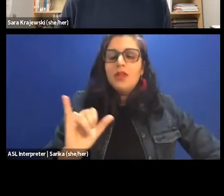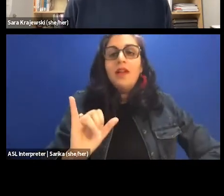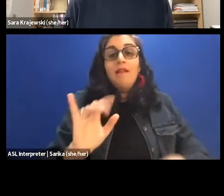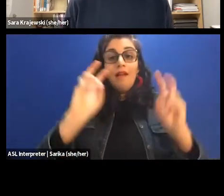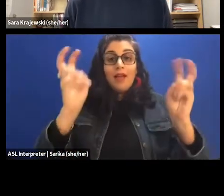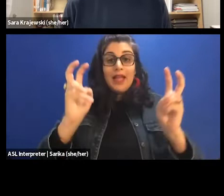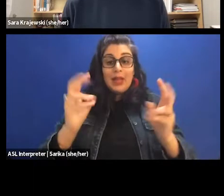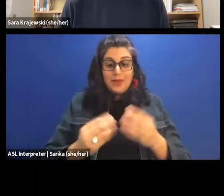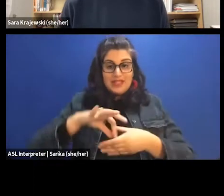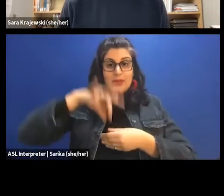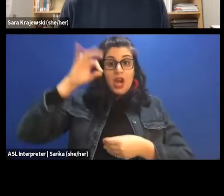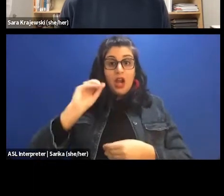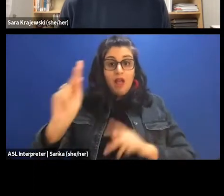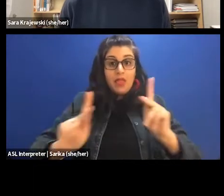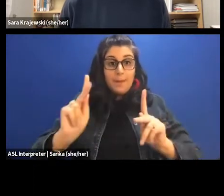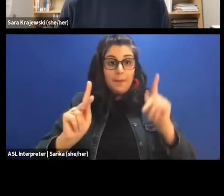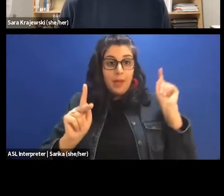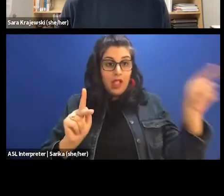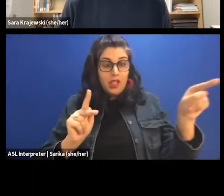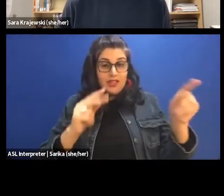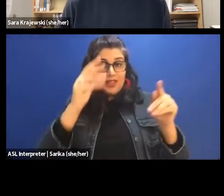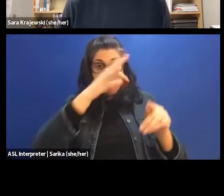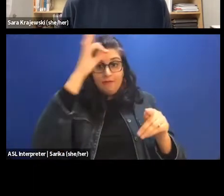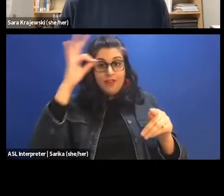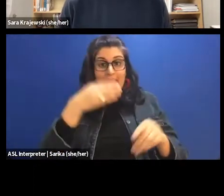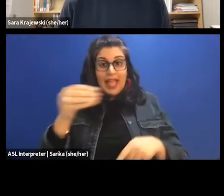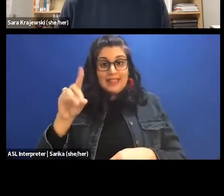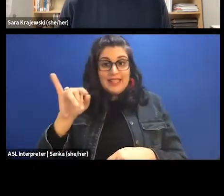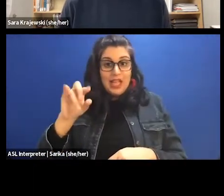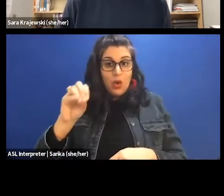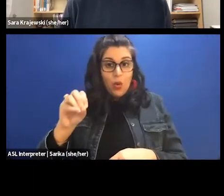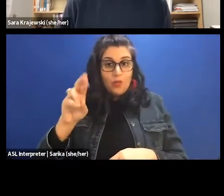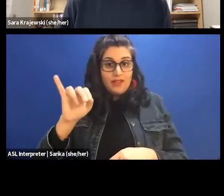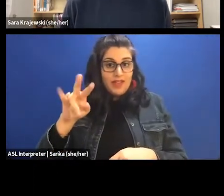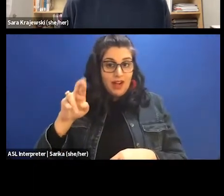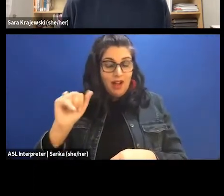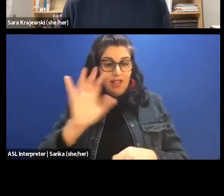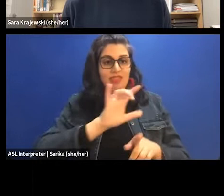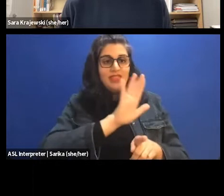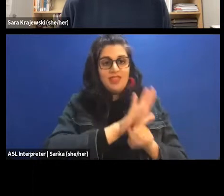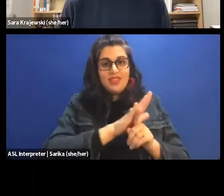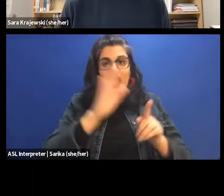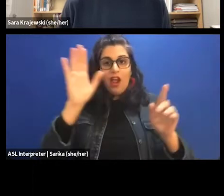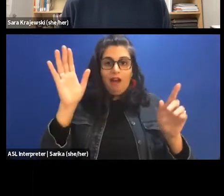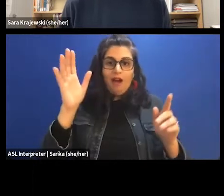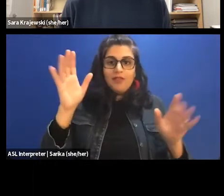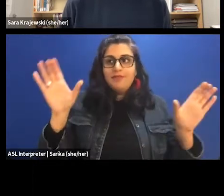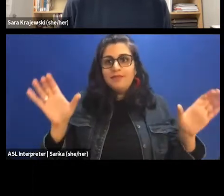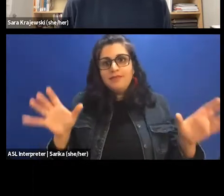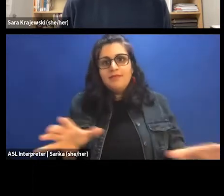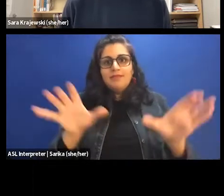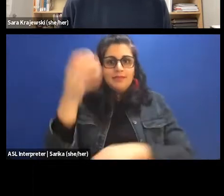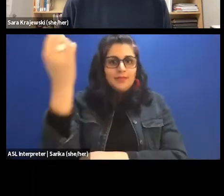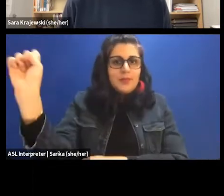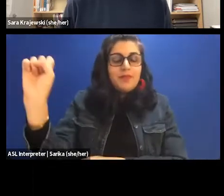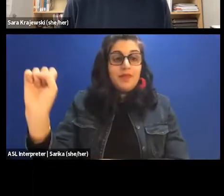the People, looks at Frida and Diego's activism. There are many photographs included in this section, including